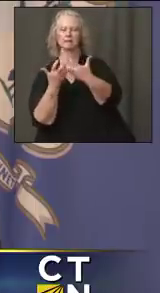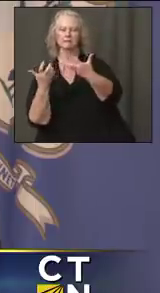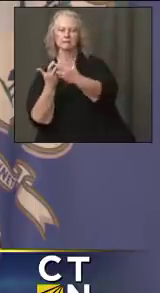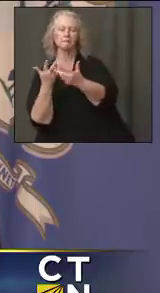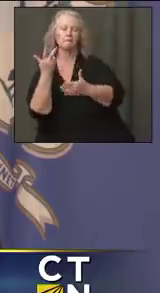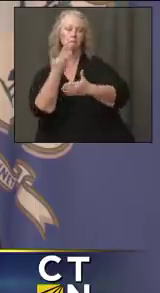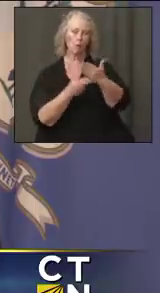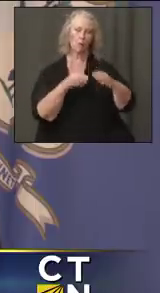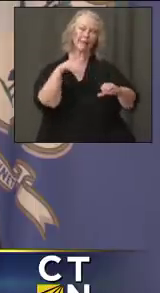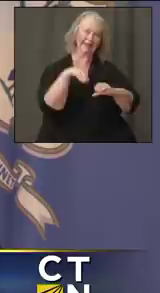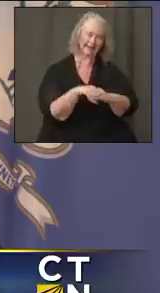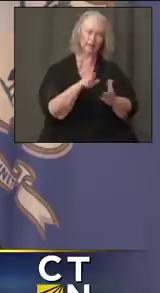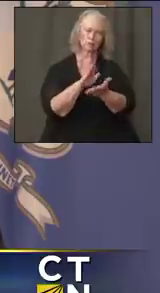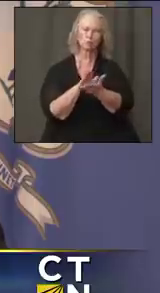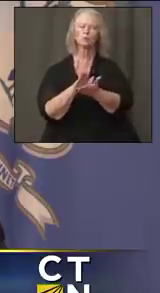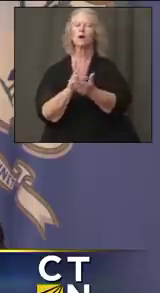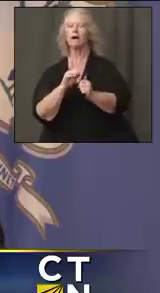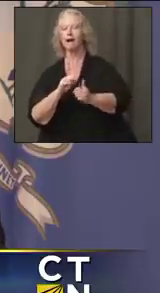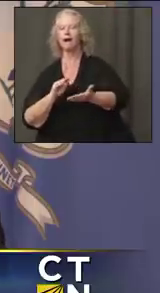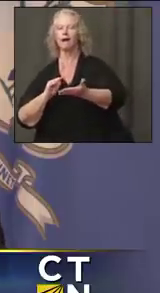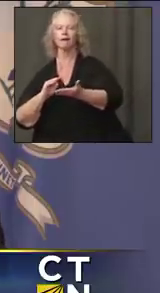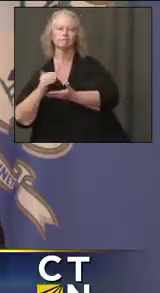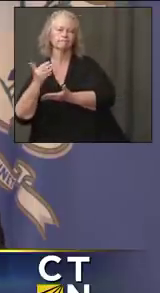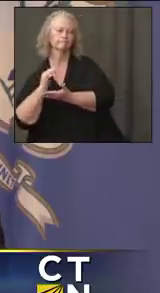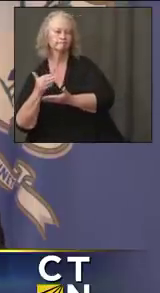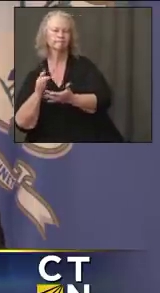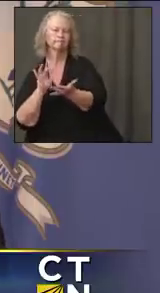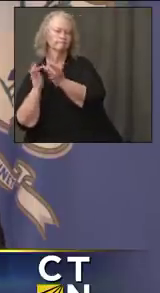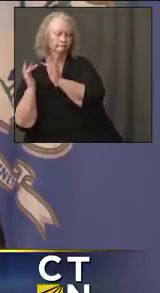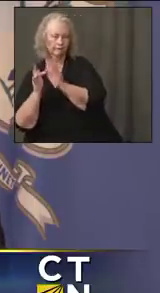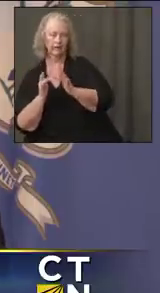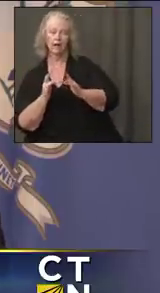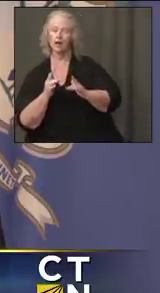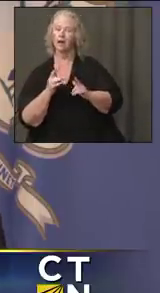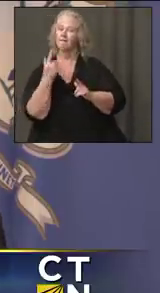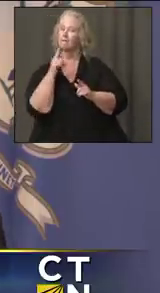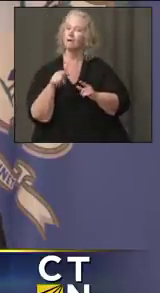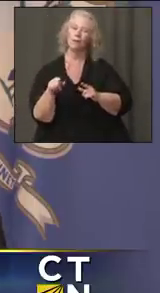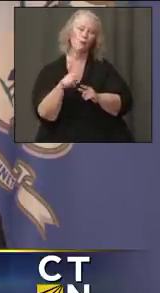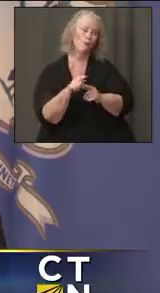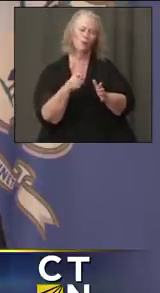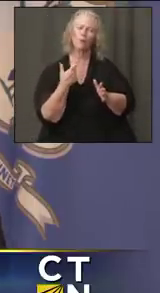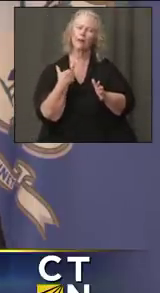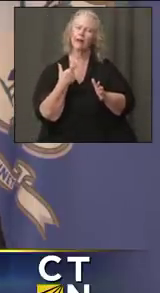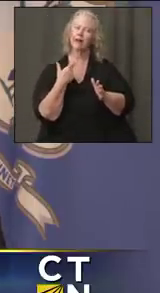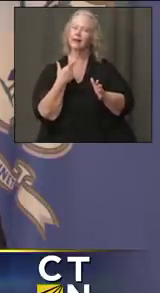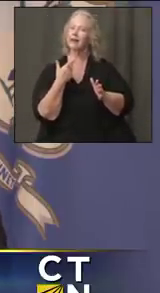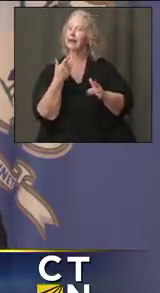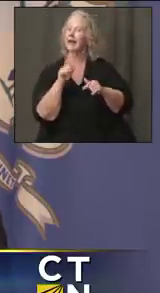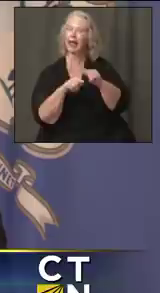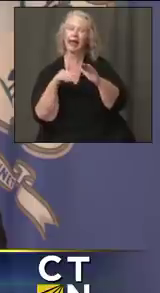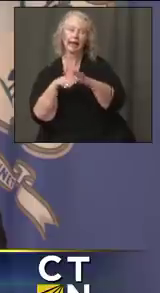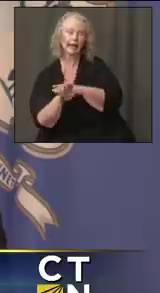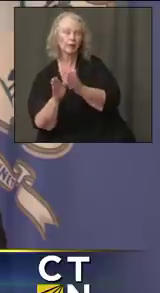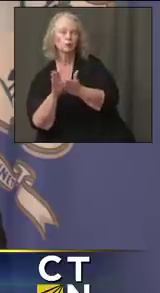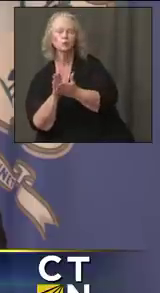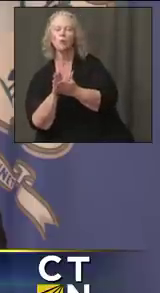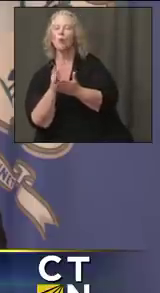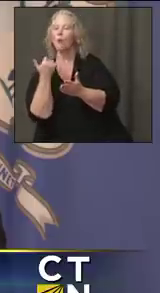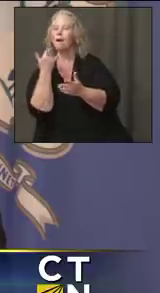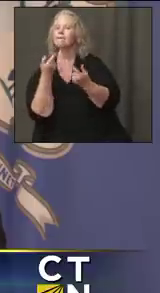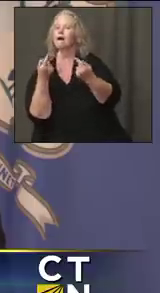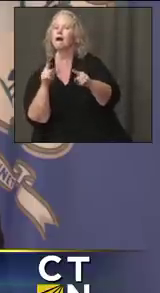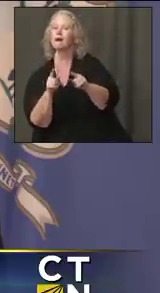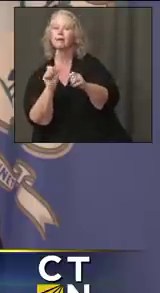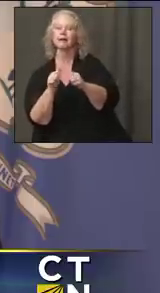to school, we're going to find out who they are and make sure they get access to the Scholastic, the internet, and the PC they may need to